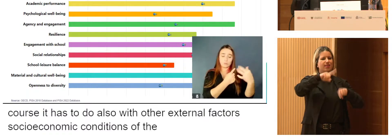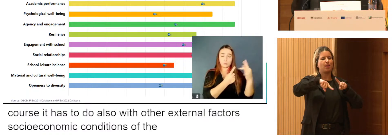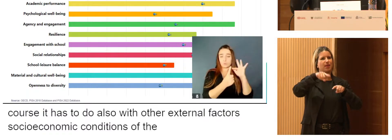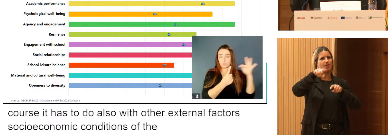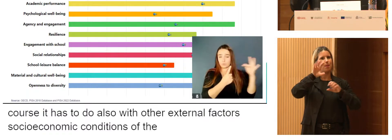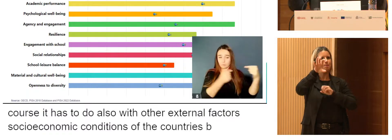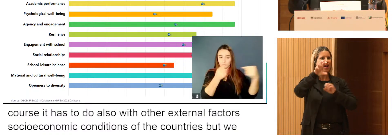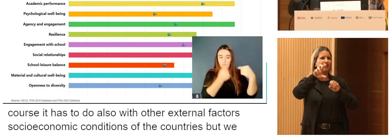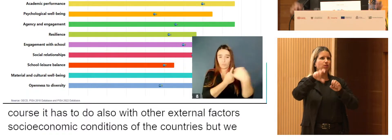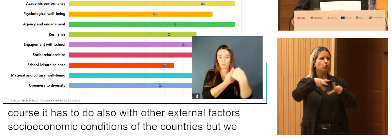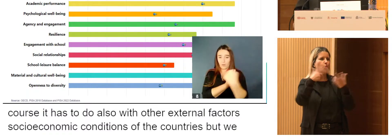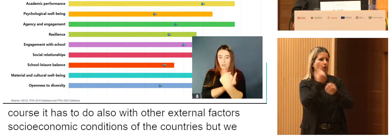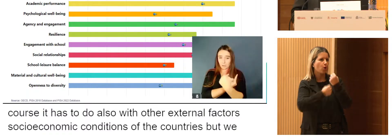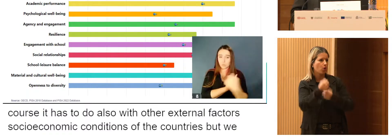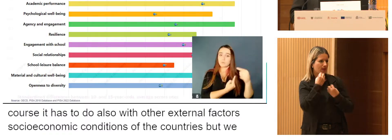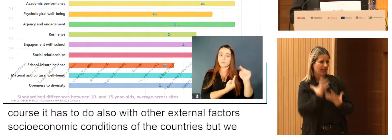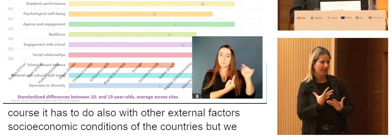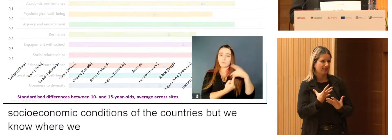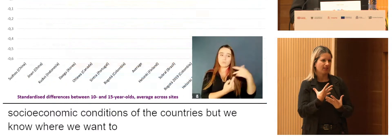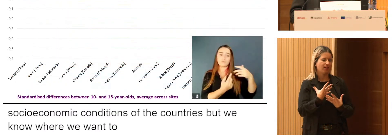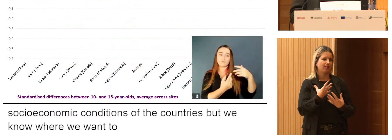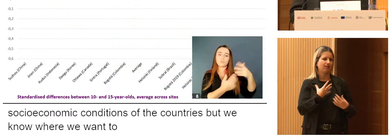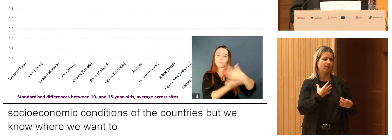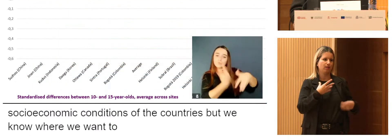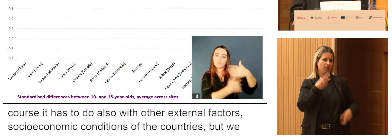we know where we want to go.